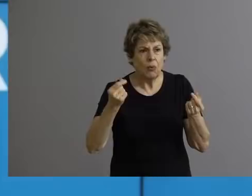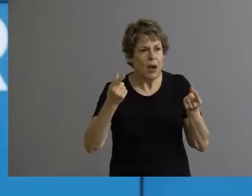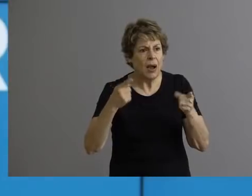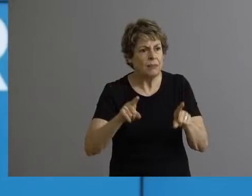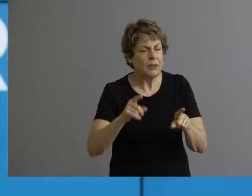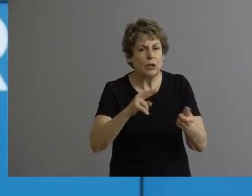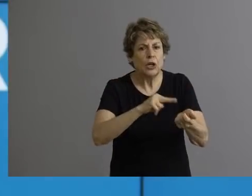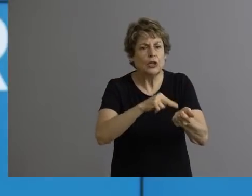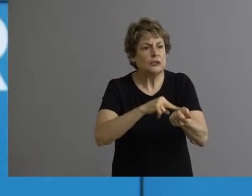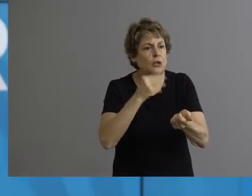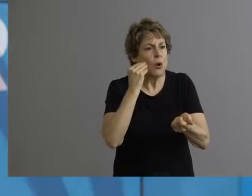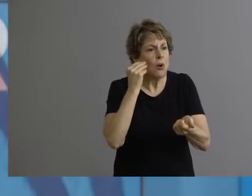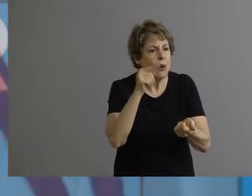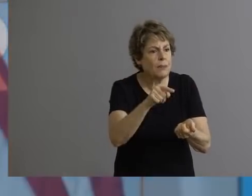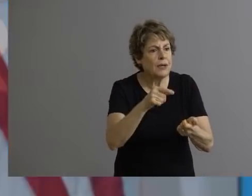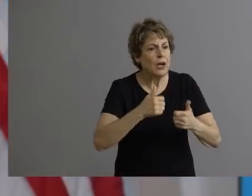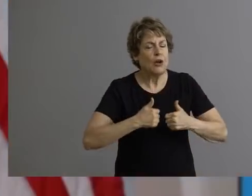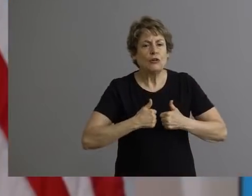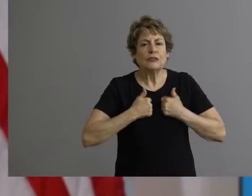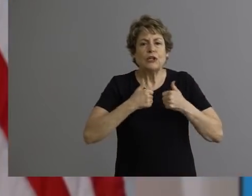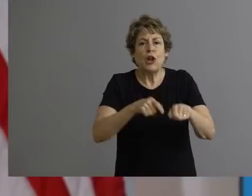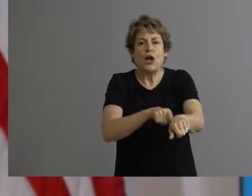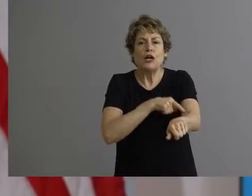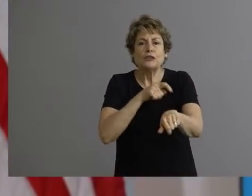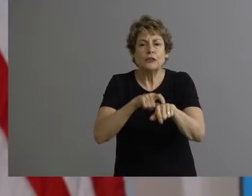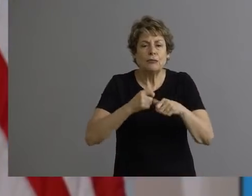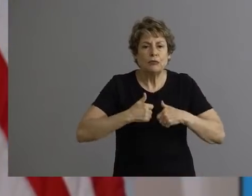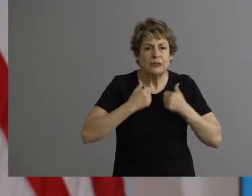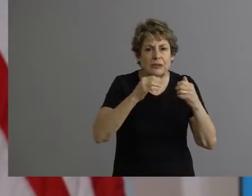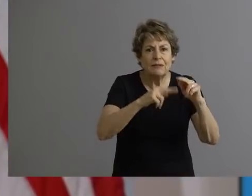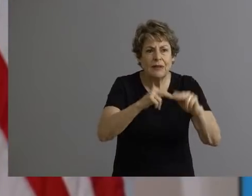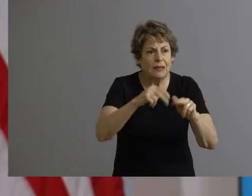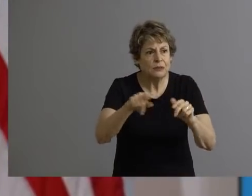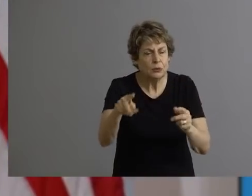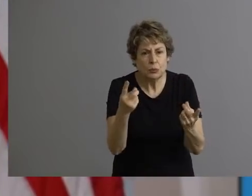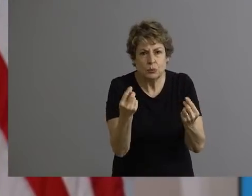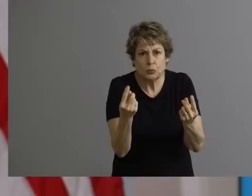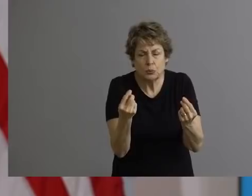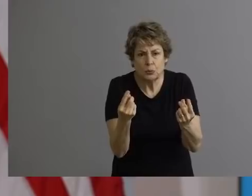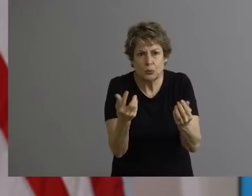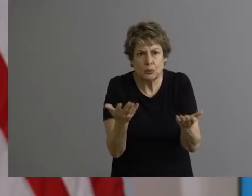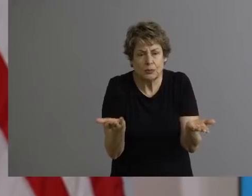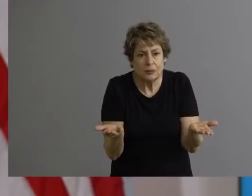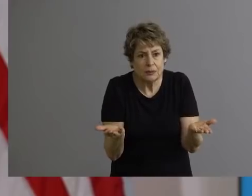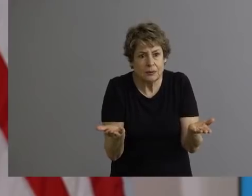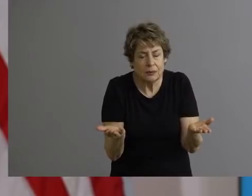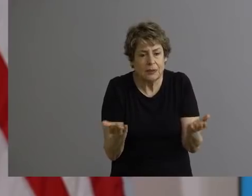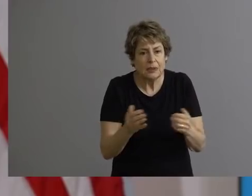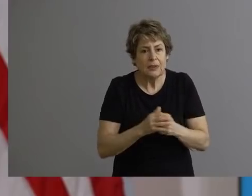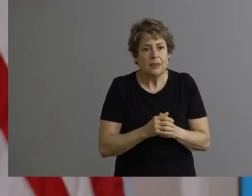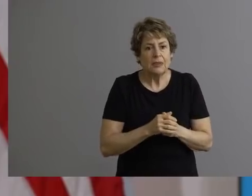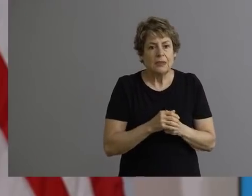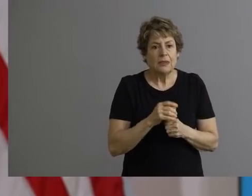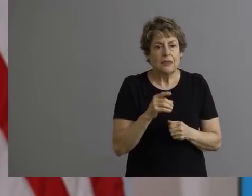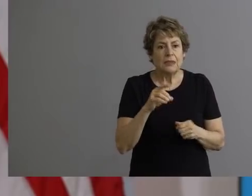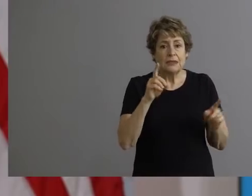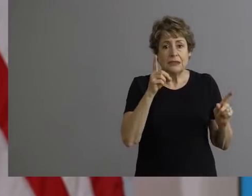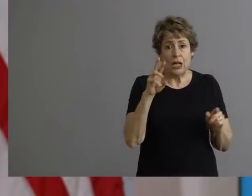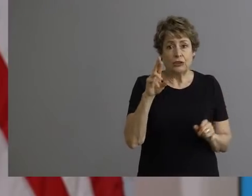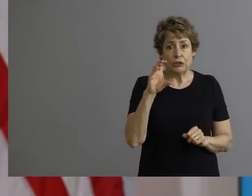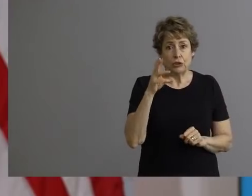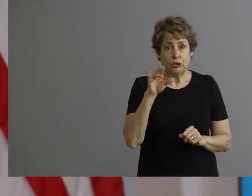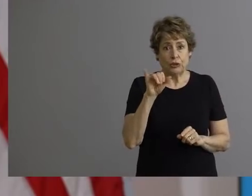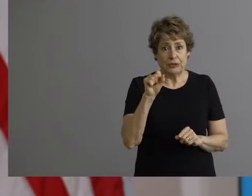Dr. Christ, will you take that, please? Sure. Thanks, Hannah. We completed phase 1 of the testing of the skilled